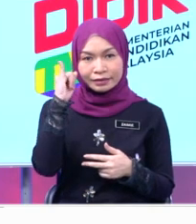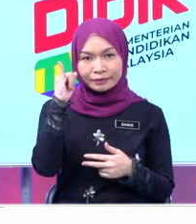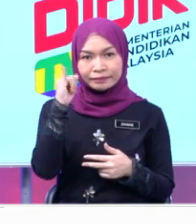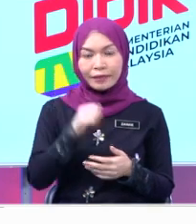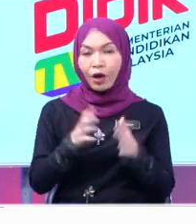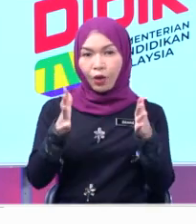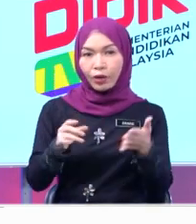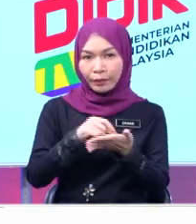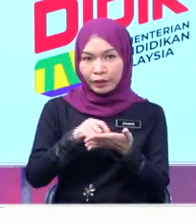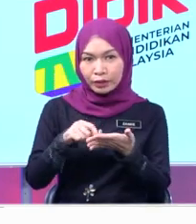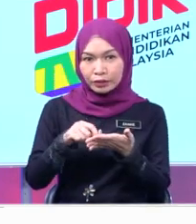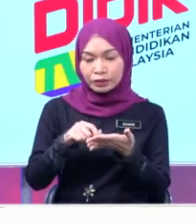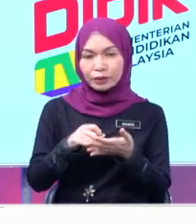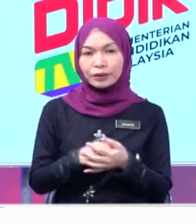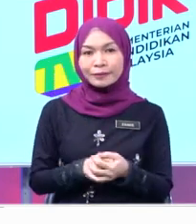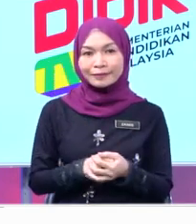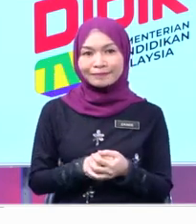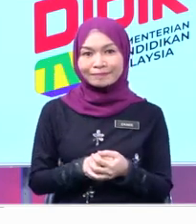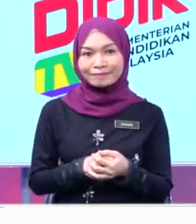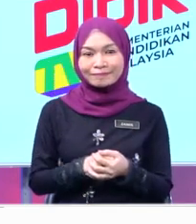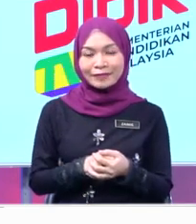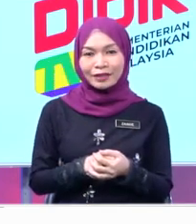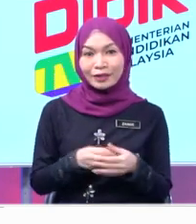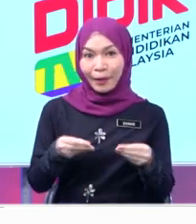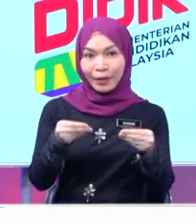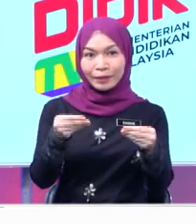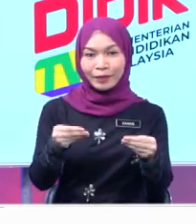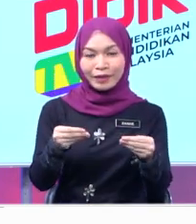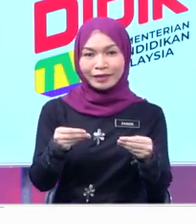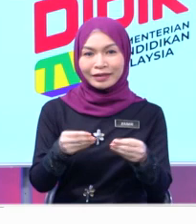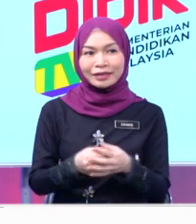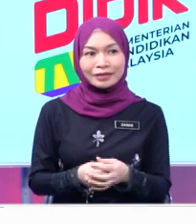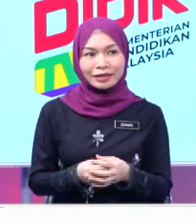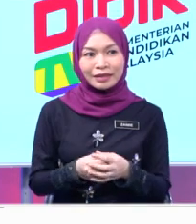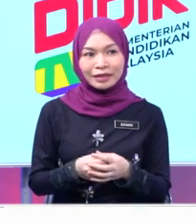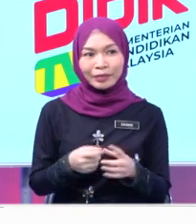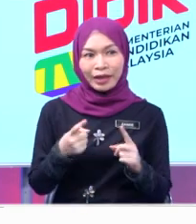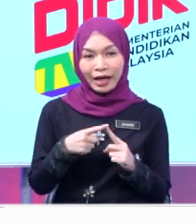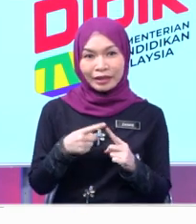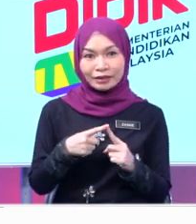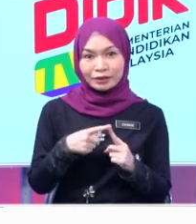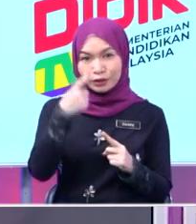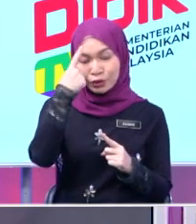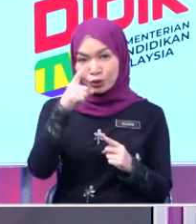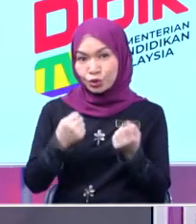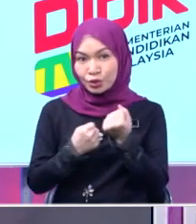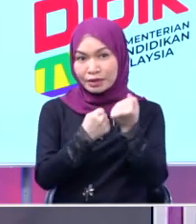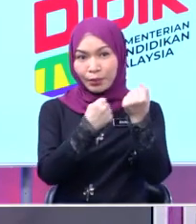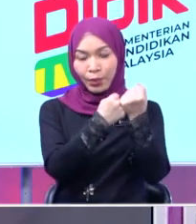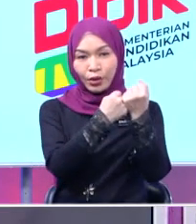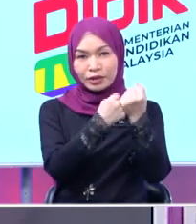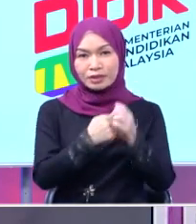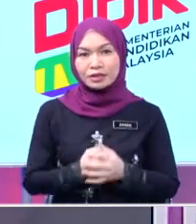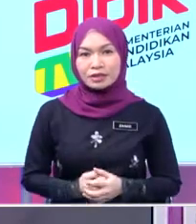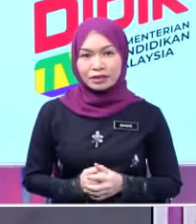use examples to support one of the points? Yeah. These 3 questions, right, teacher? Yes, that's correct. Okay. So while the pupils are reading, let me just